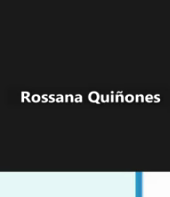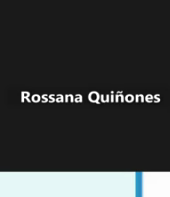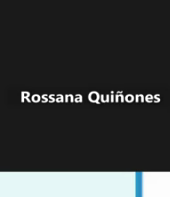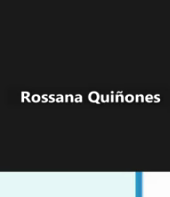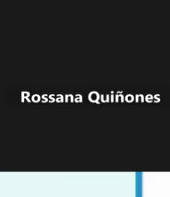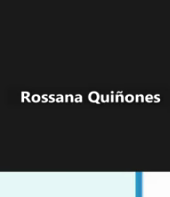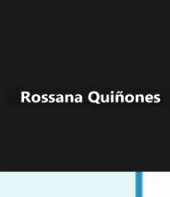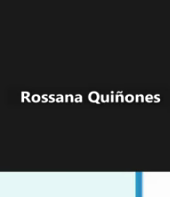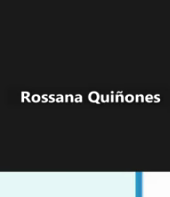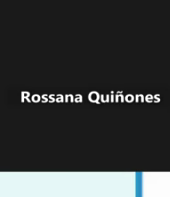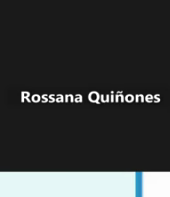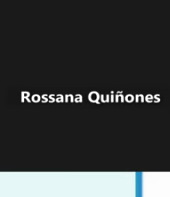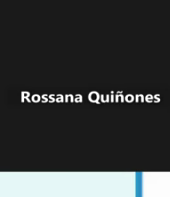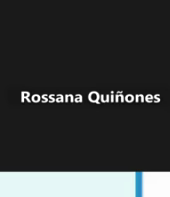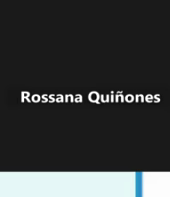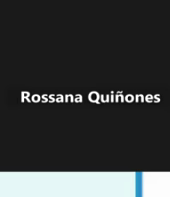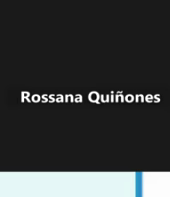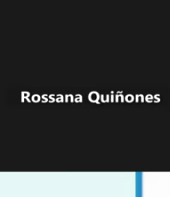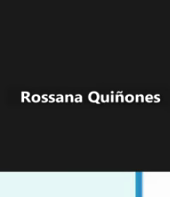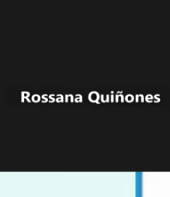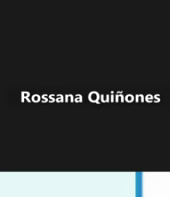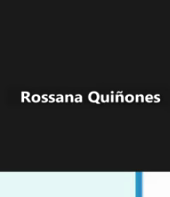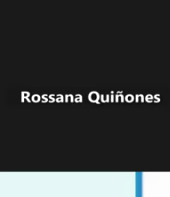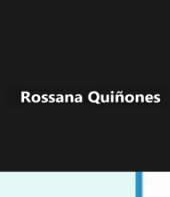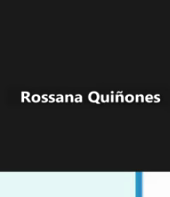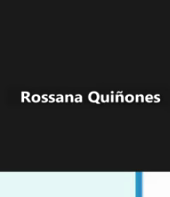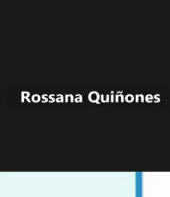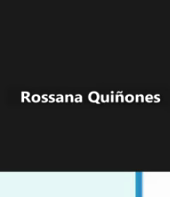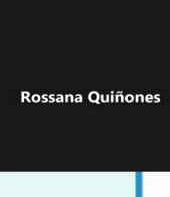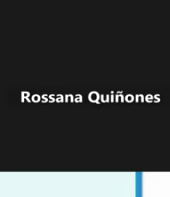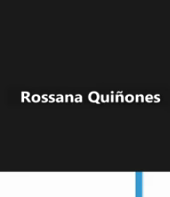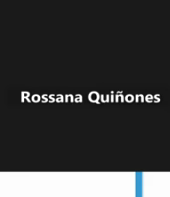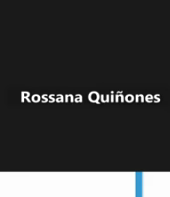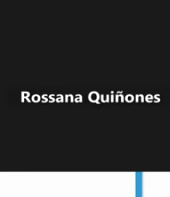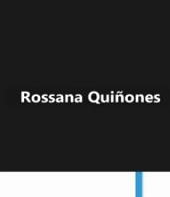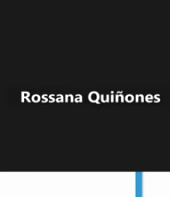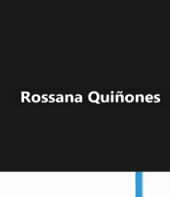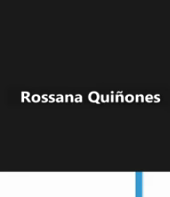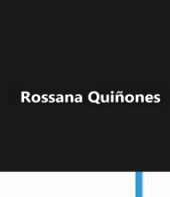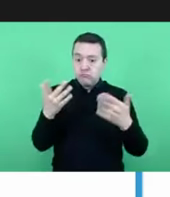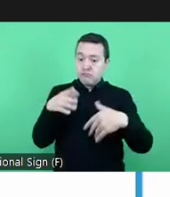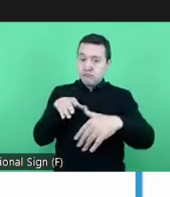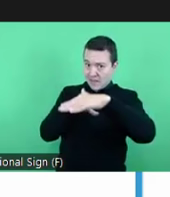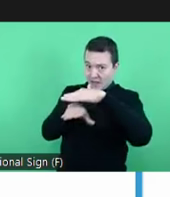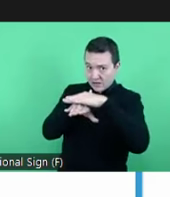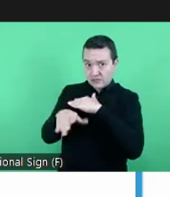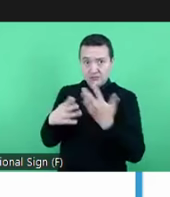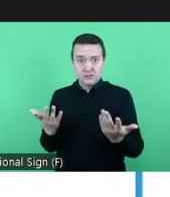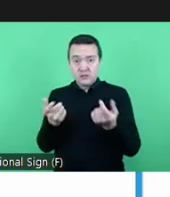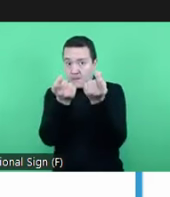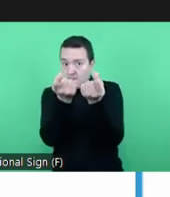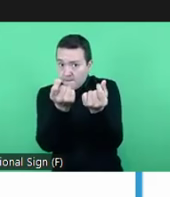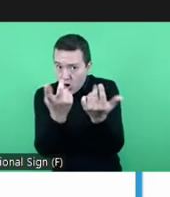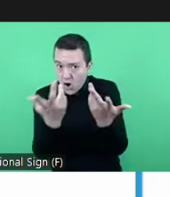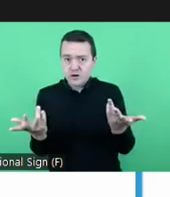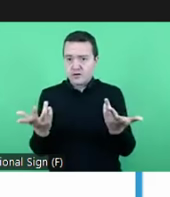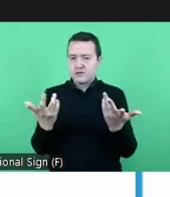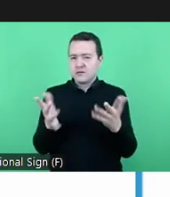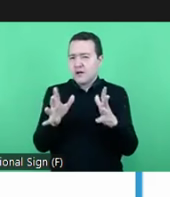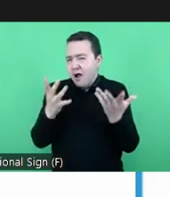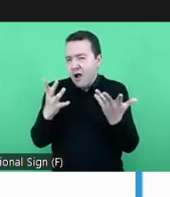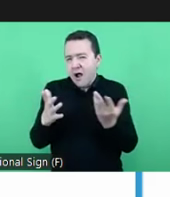de transformación y of de la mejora de las transformation condiciones de processes and acceso improving y de protección financiera. access links in financial Ya protection. hace un